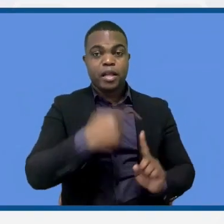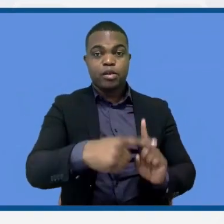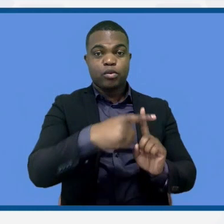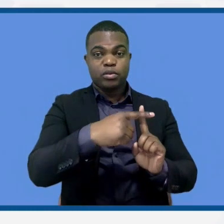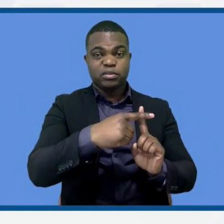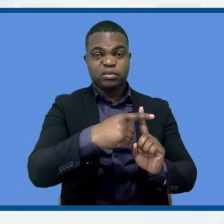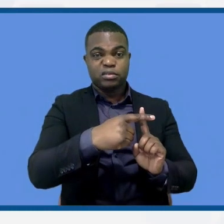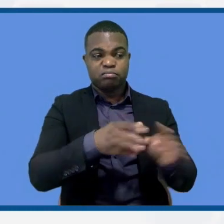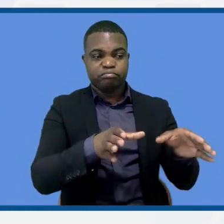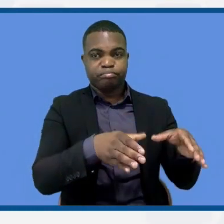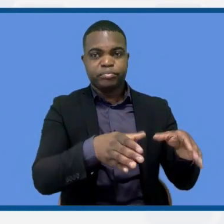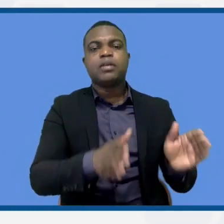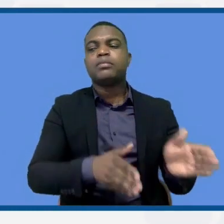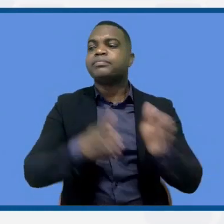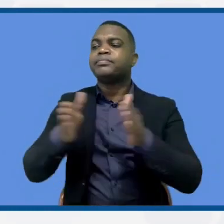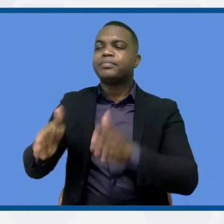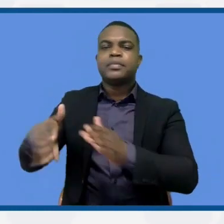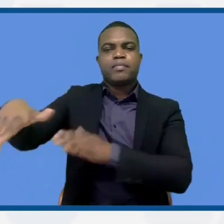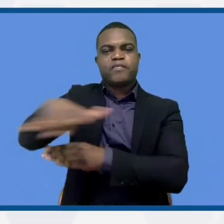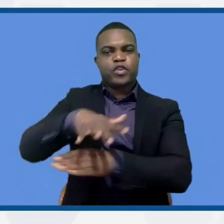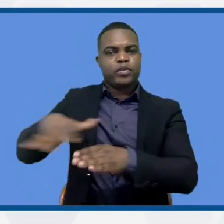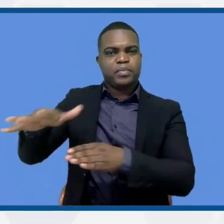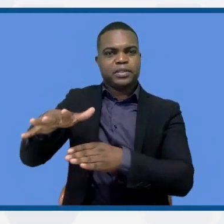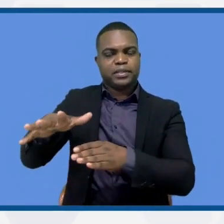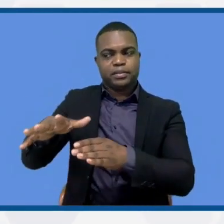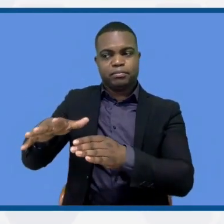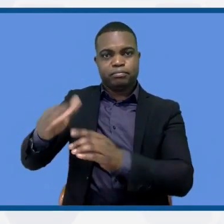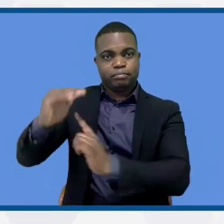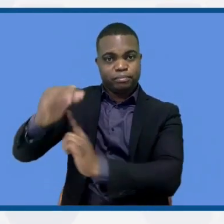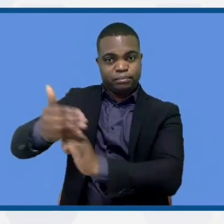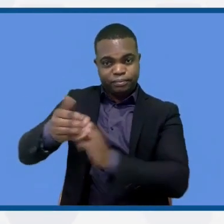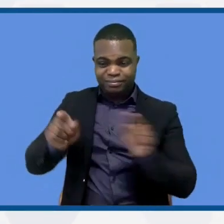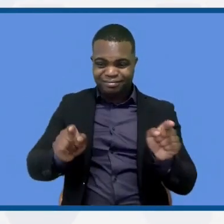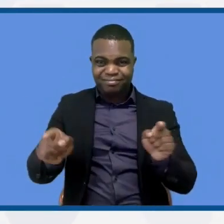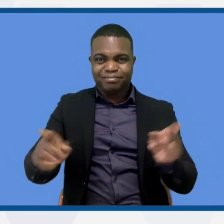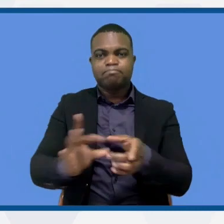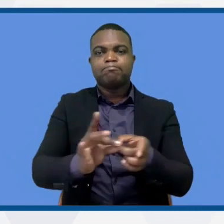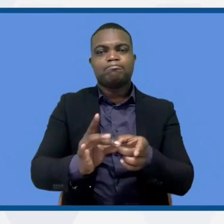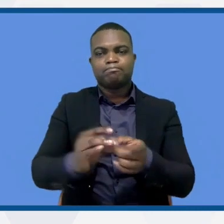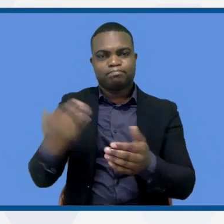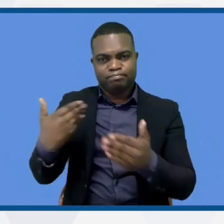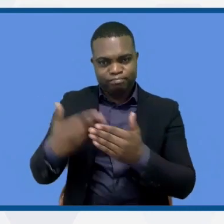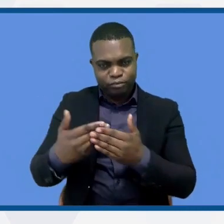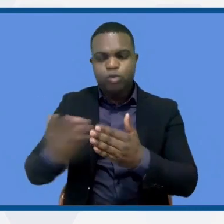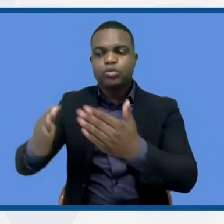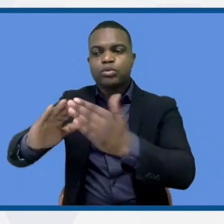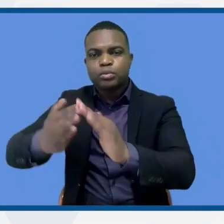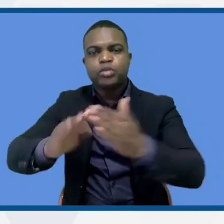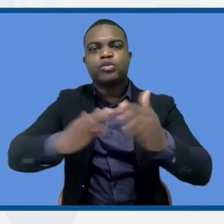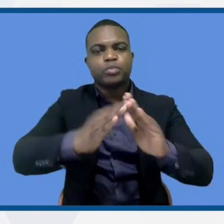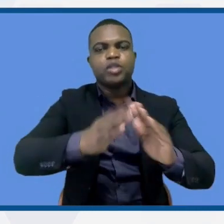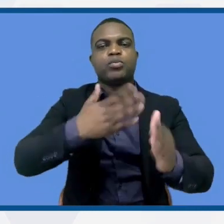process to improve the resilience of green infrastructure. And the focus of the Resilient Islands project was